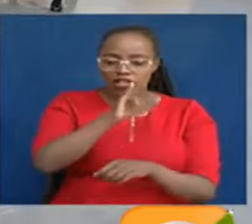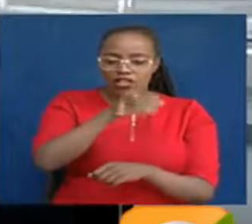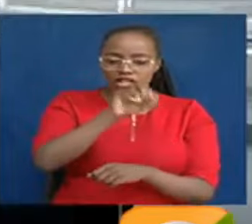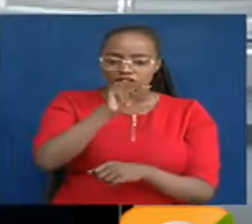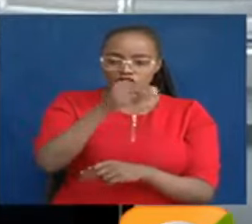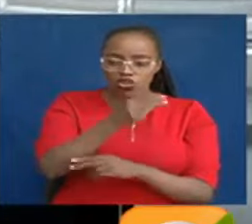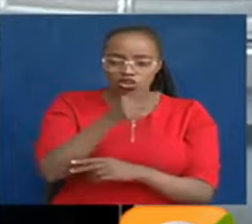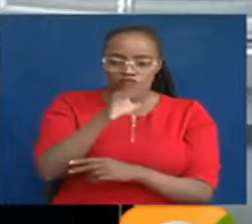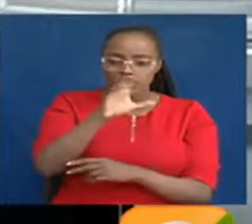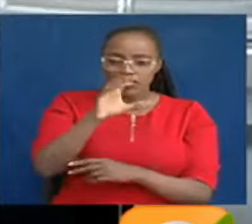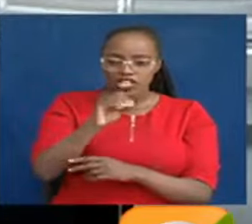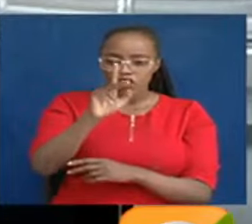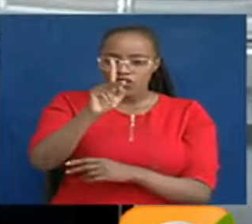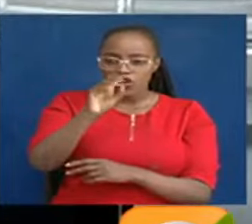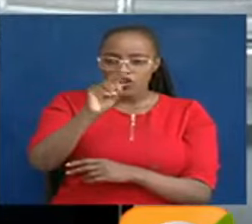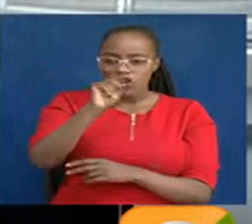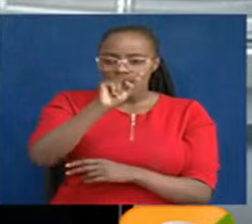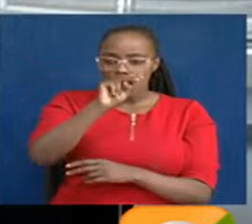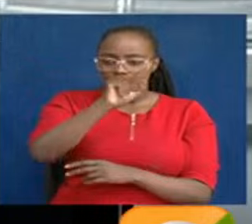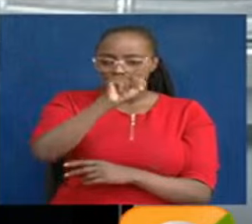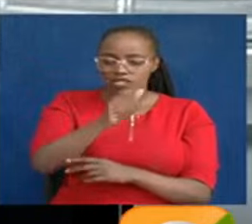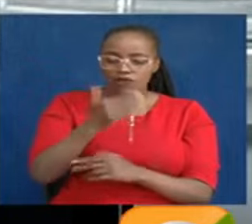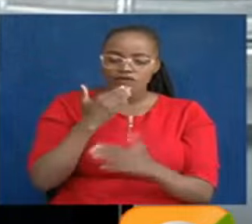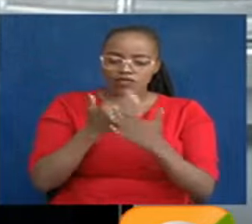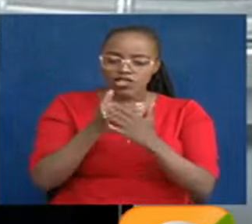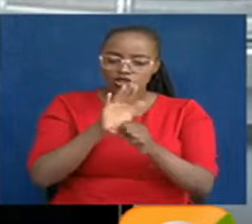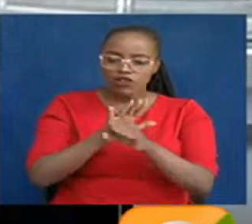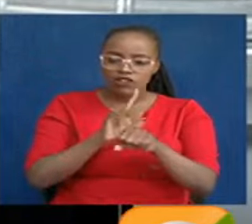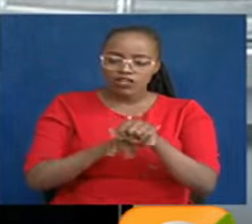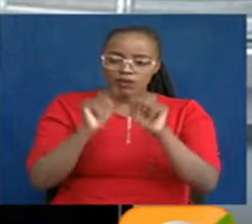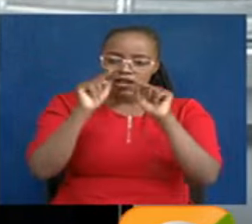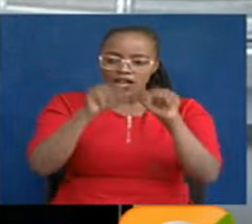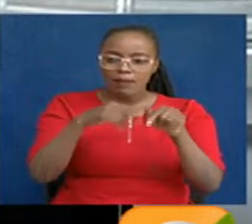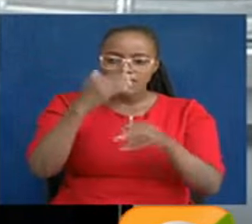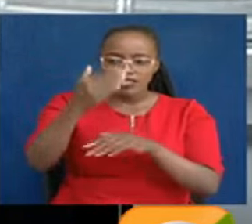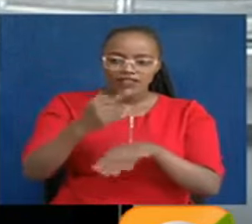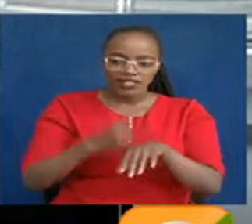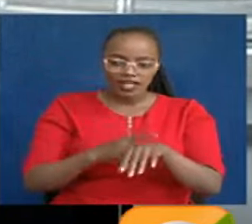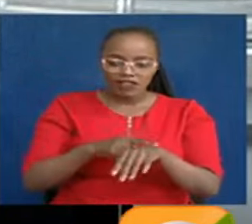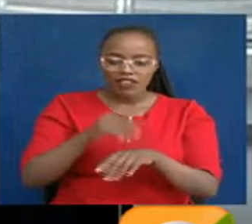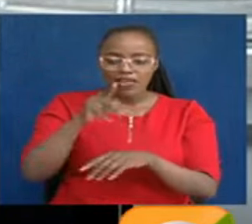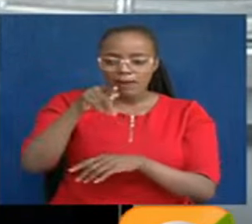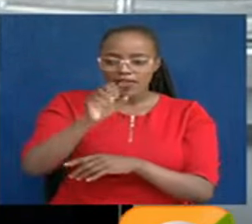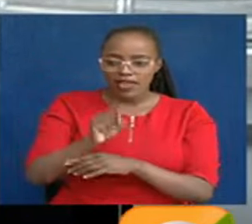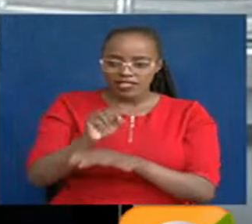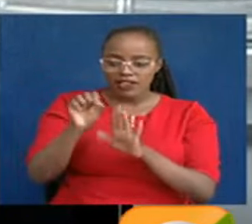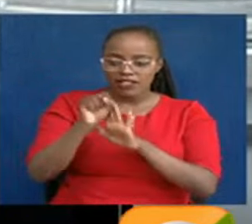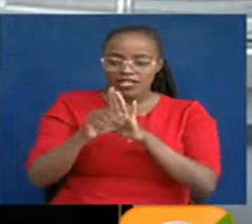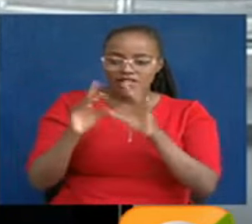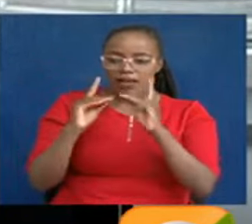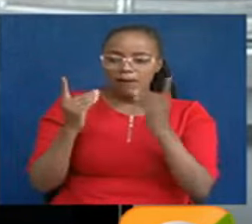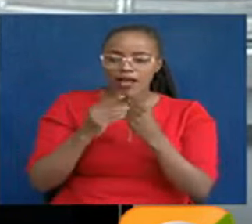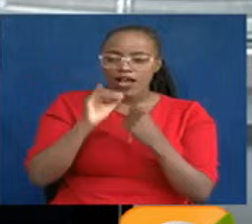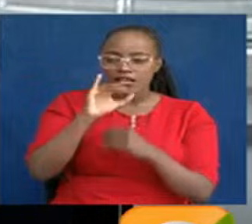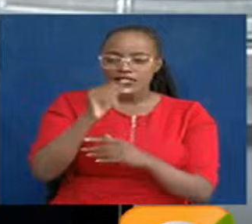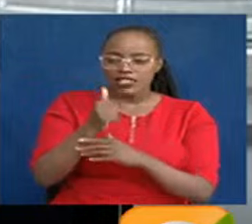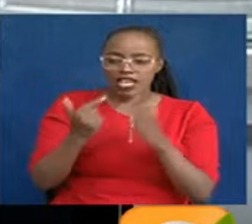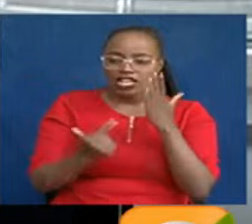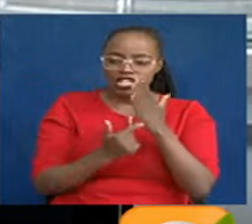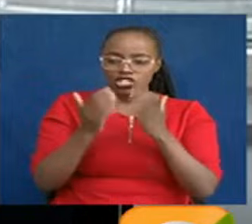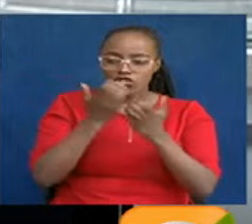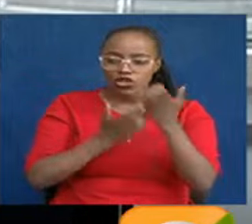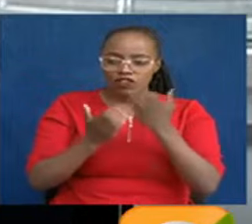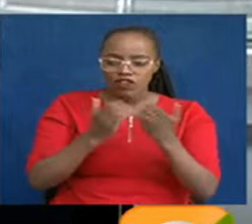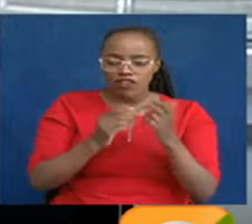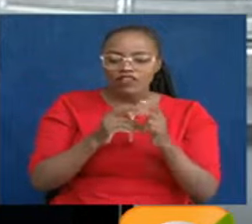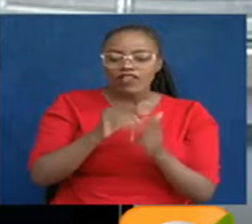Okwiri, who's the CEO of Konsa Technopolis, appreciate your time here on the program, as always. And the Principal Secretary, State Department of ICT and Digital Economy, Engineer